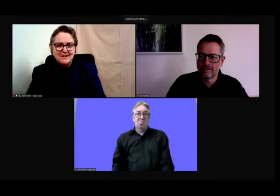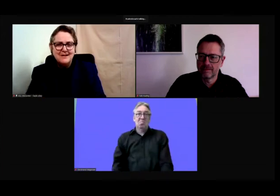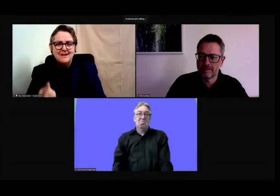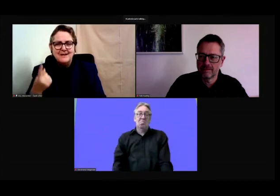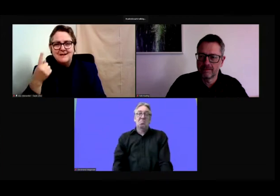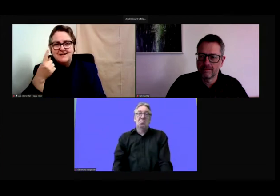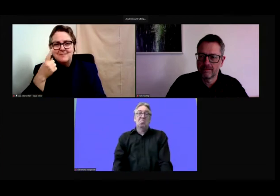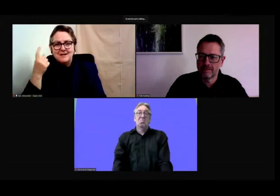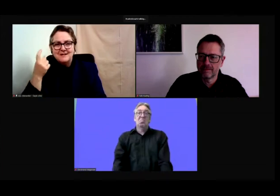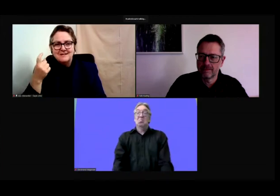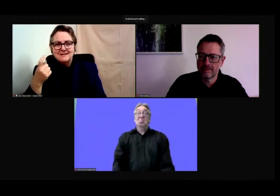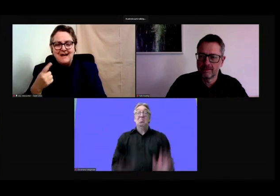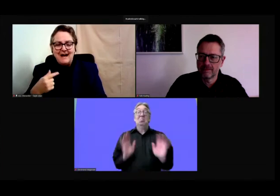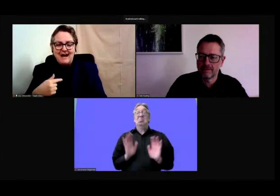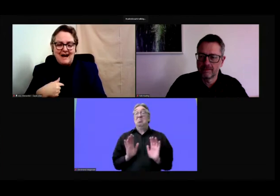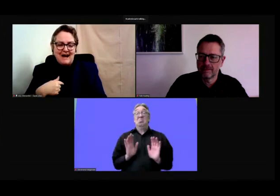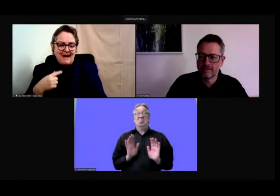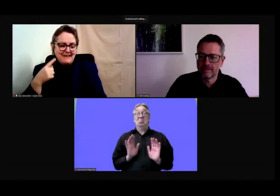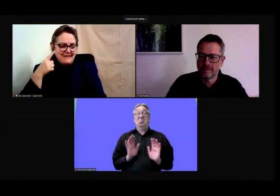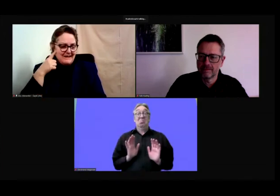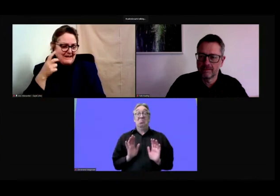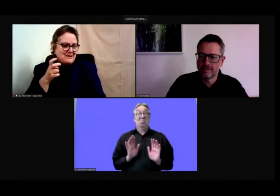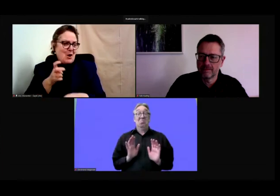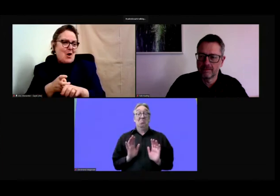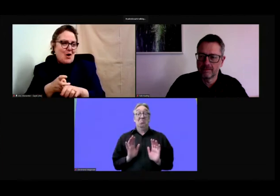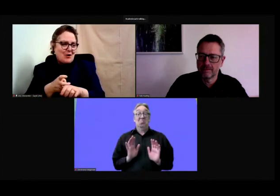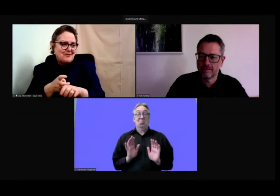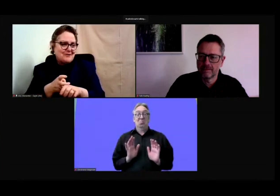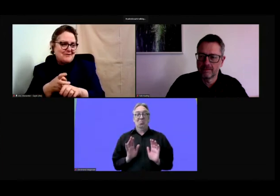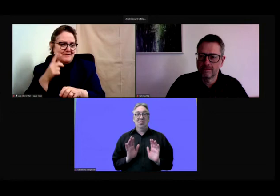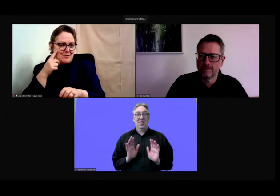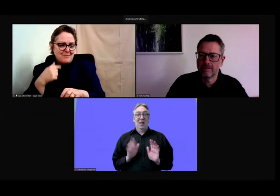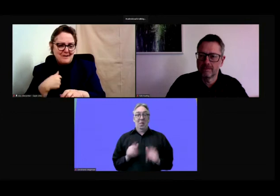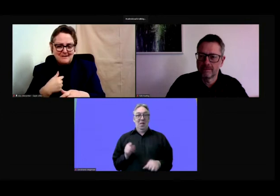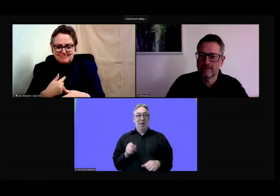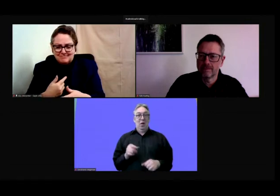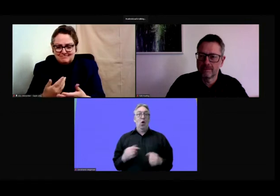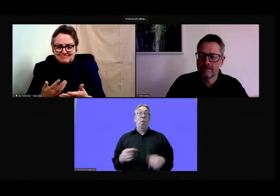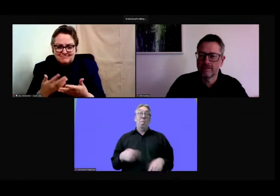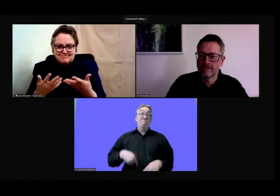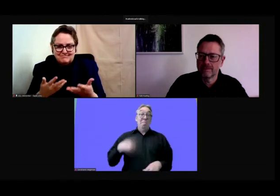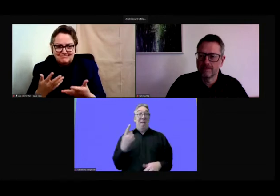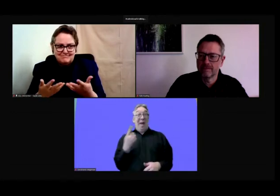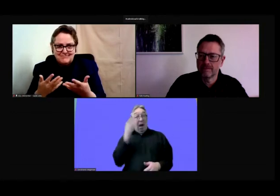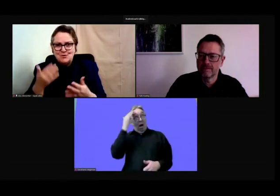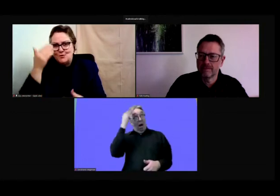Because I think that's just really hard to do. But